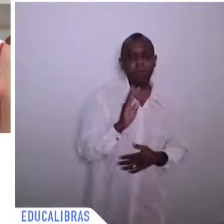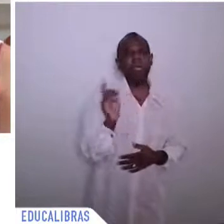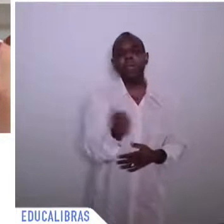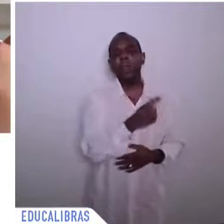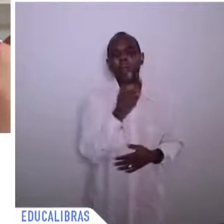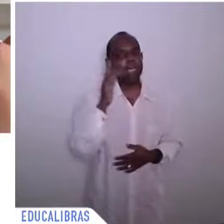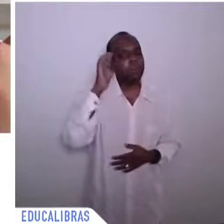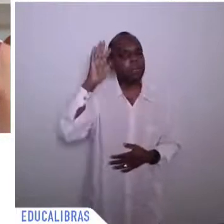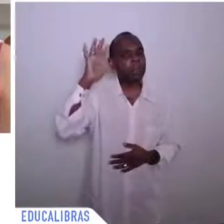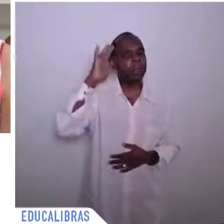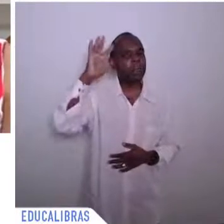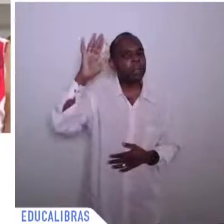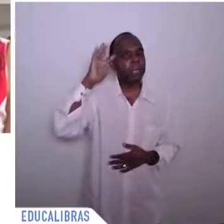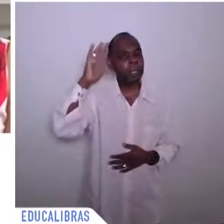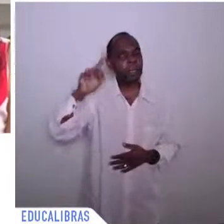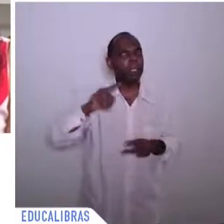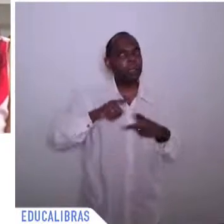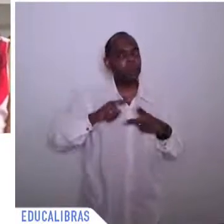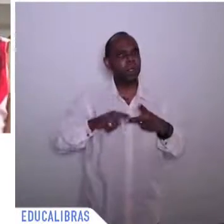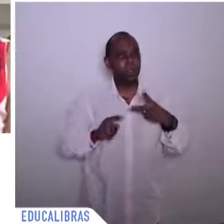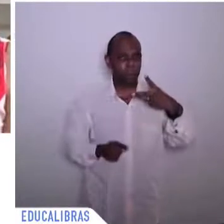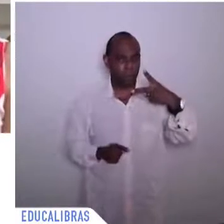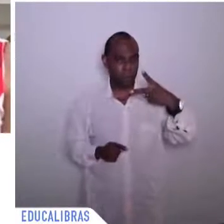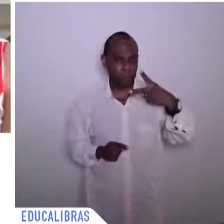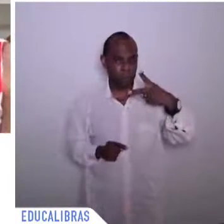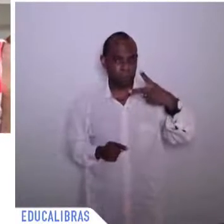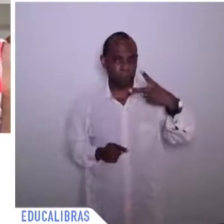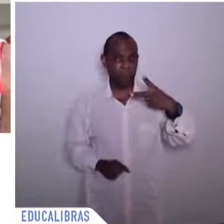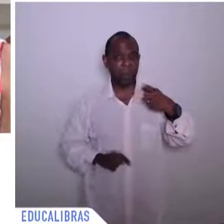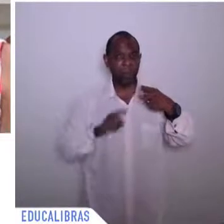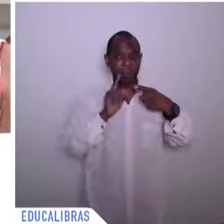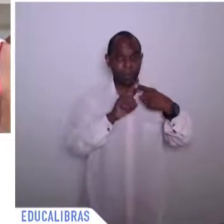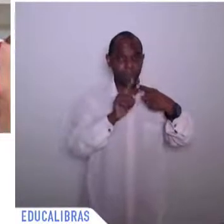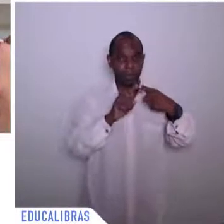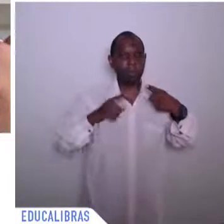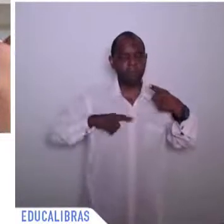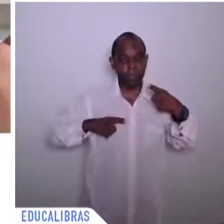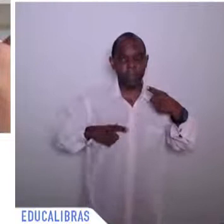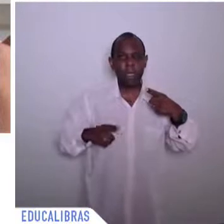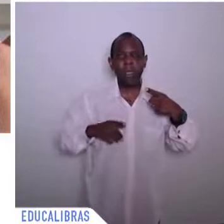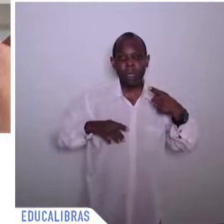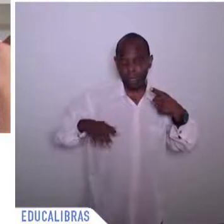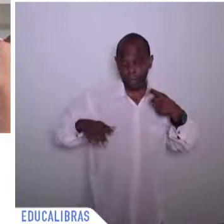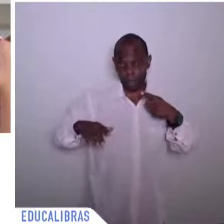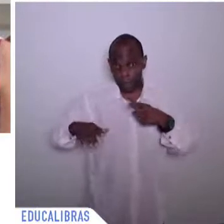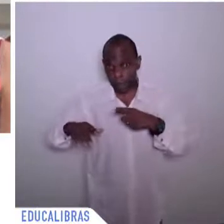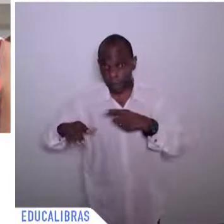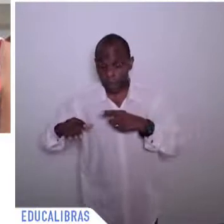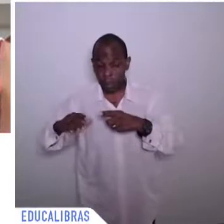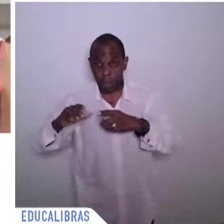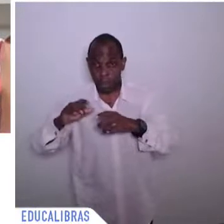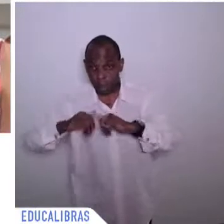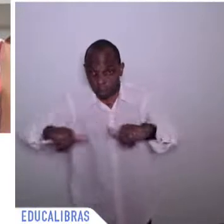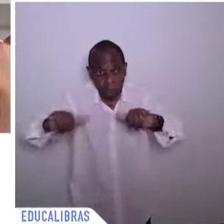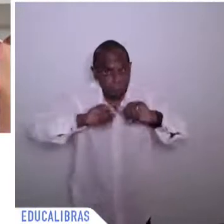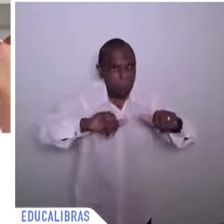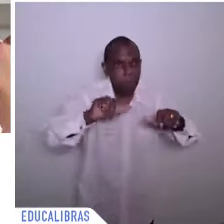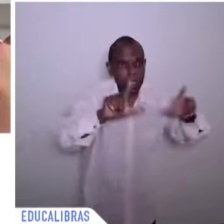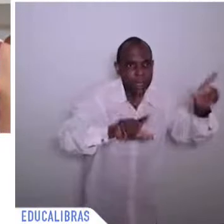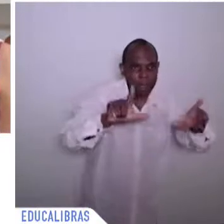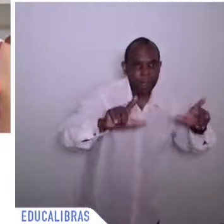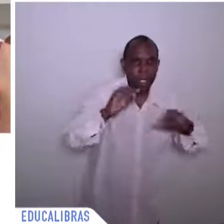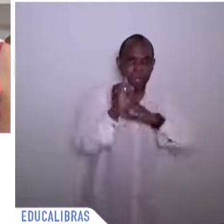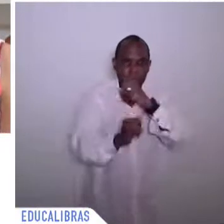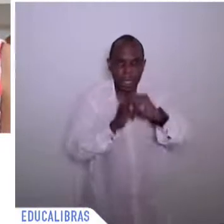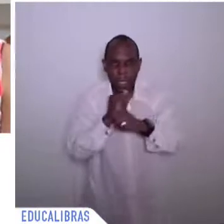versus social media. I think we can think of this situation from 2 points of view: the lack of trust on the